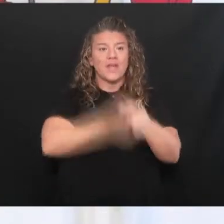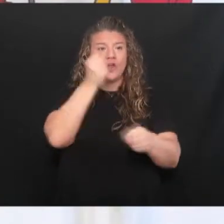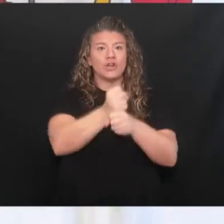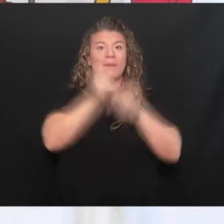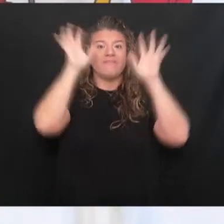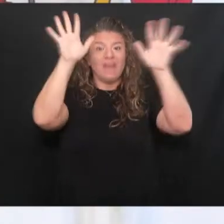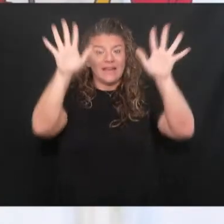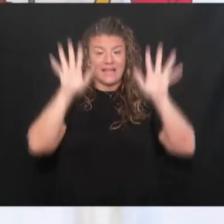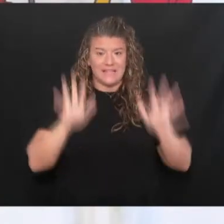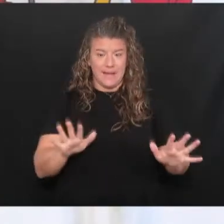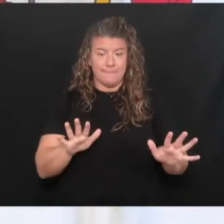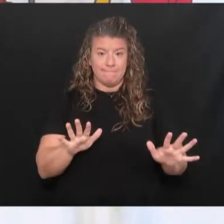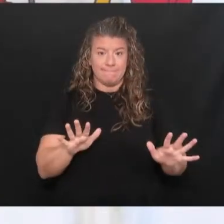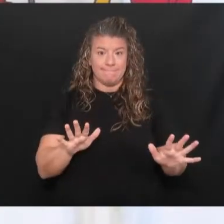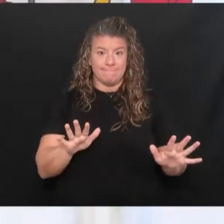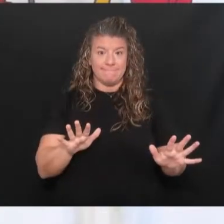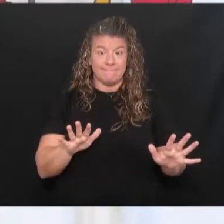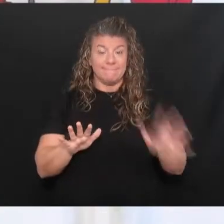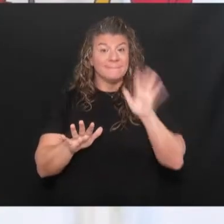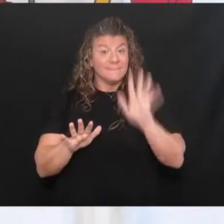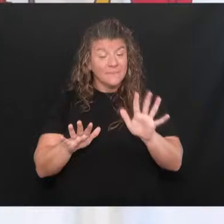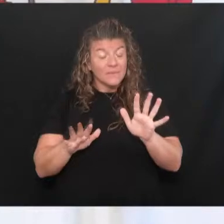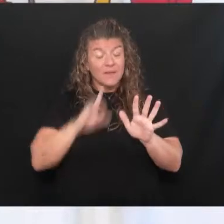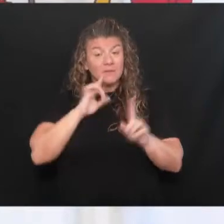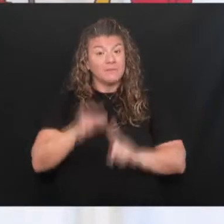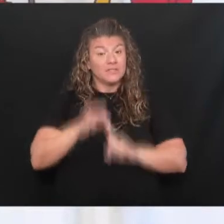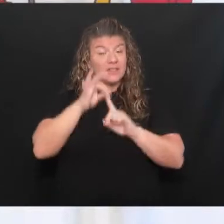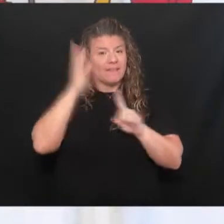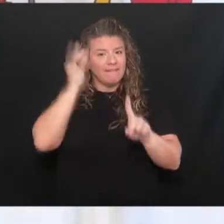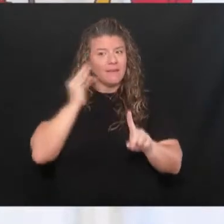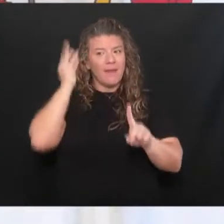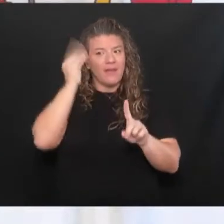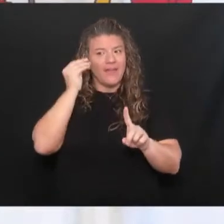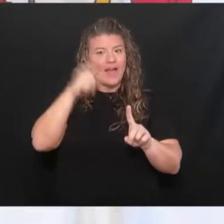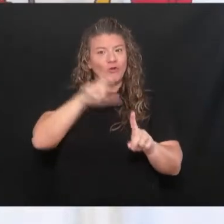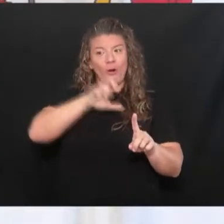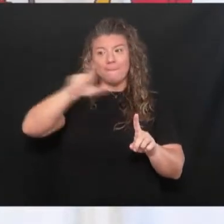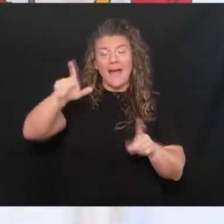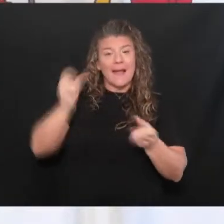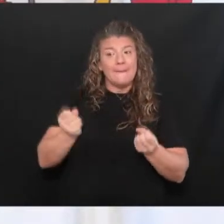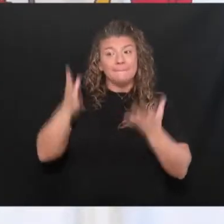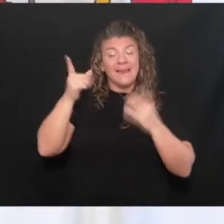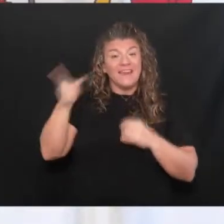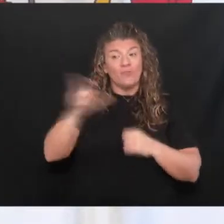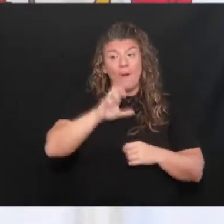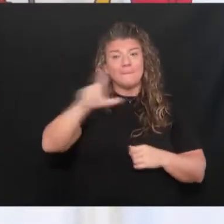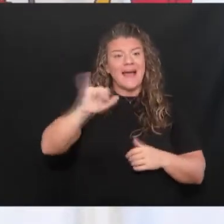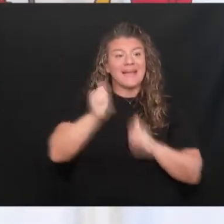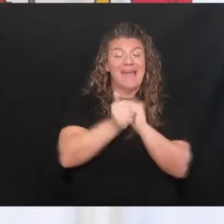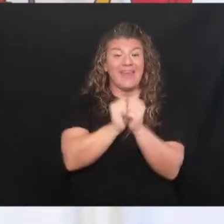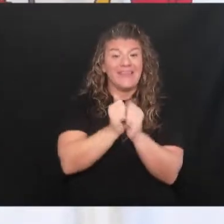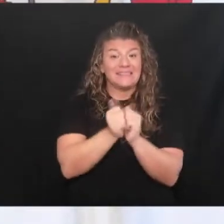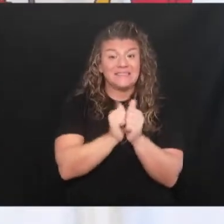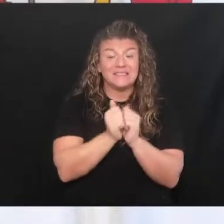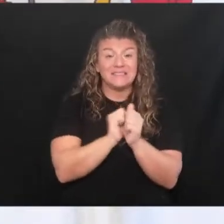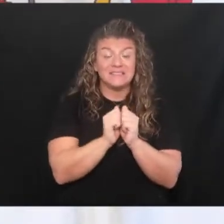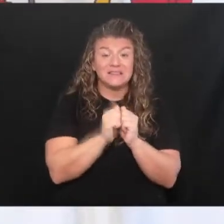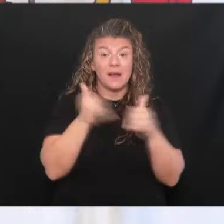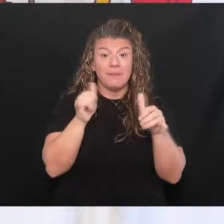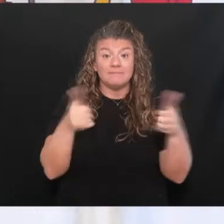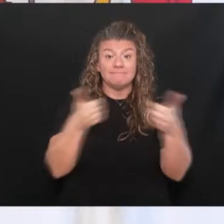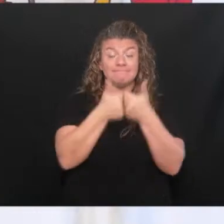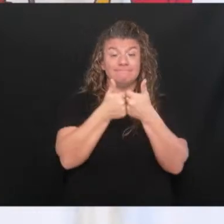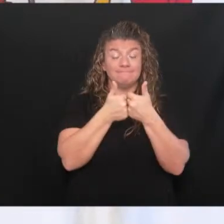fantastic. Especially you think about you're going back, and many of you are going back as athletes. And you're going